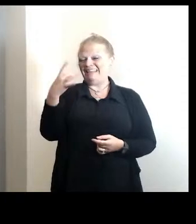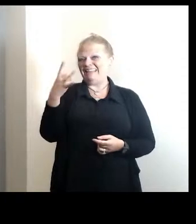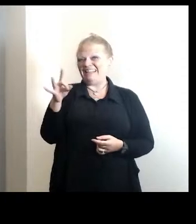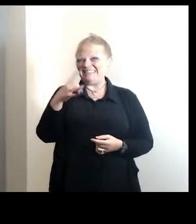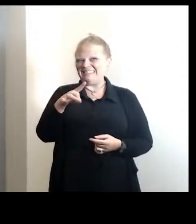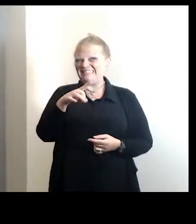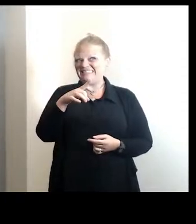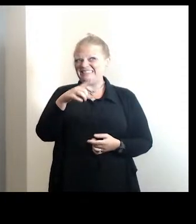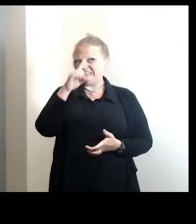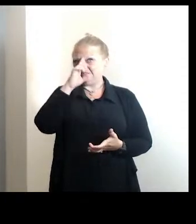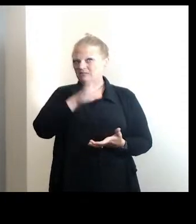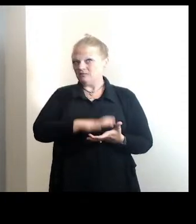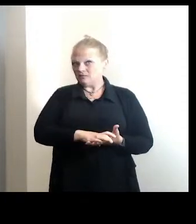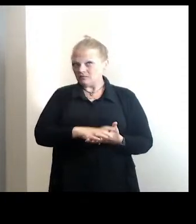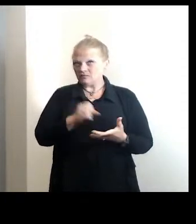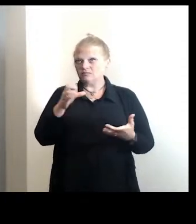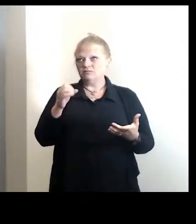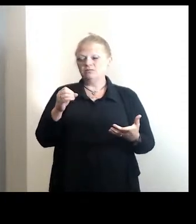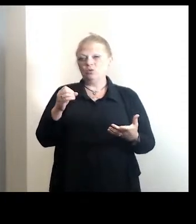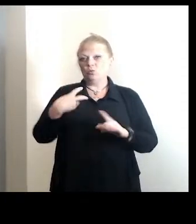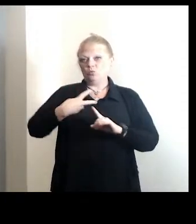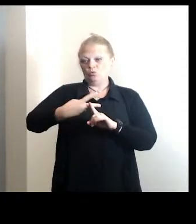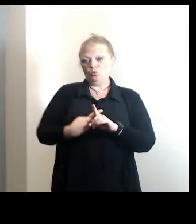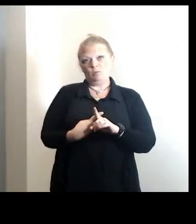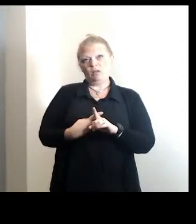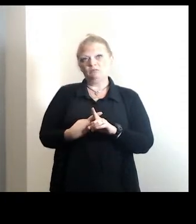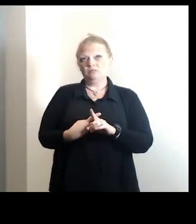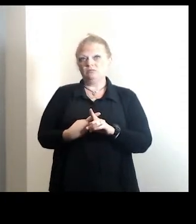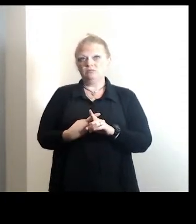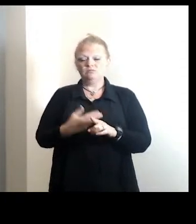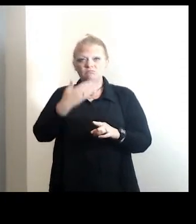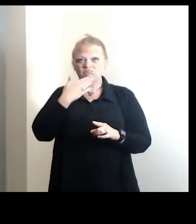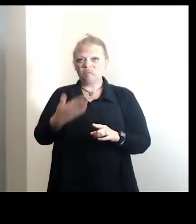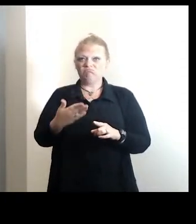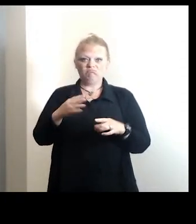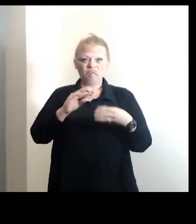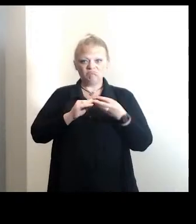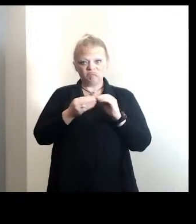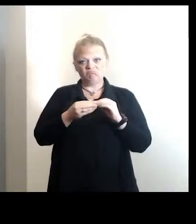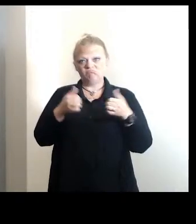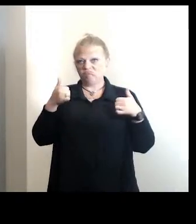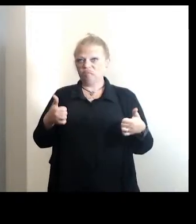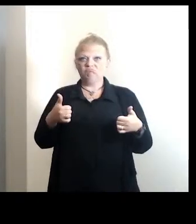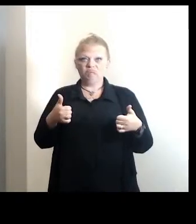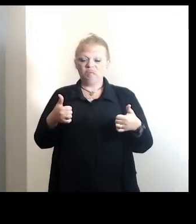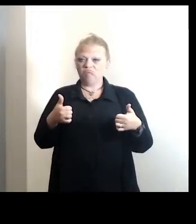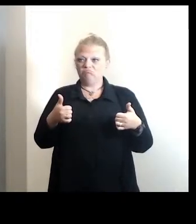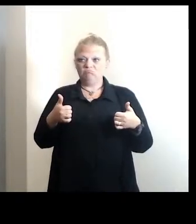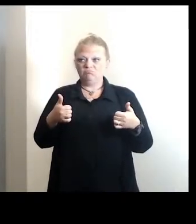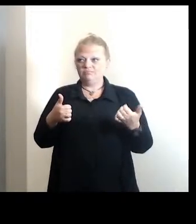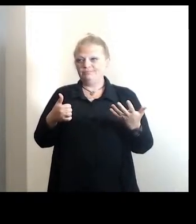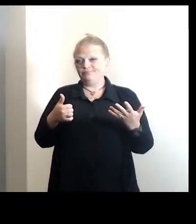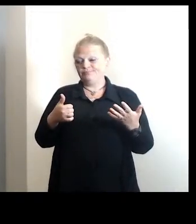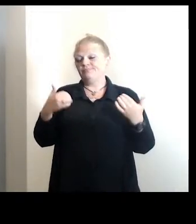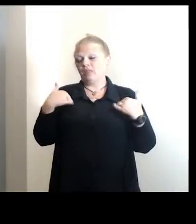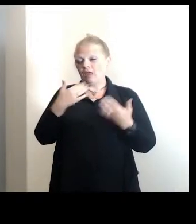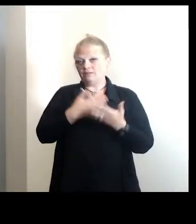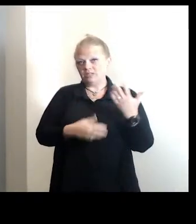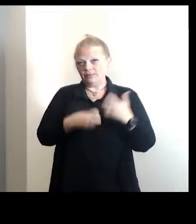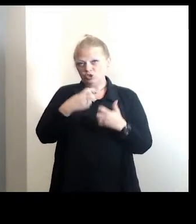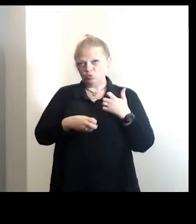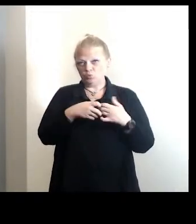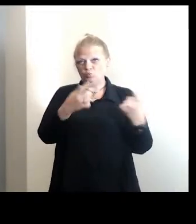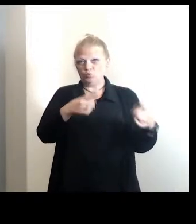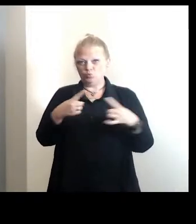I believe. So we had 2 months of very good numbers. And as we all know, there's some issues going on in the country,